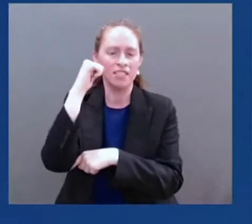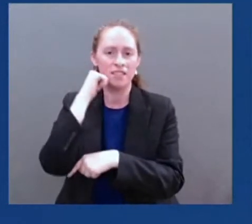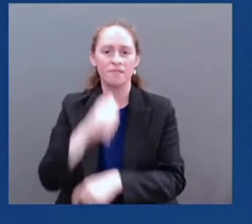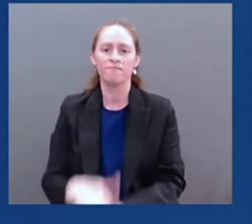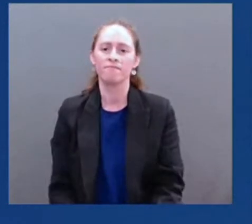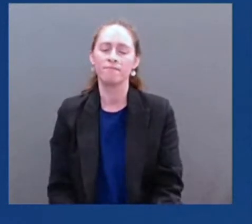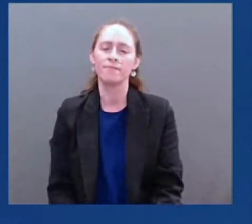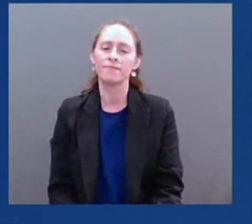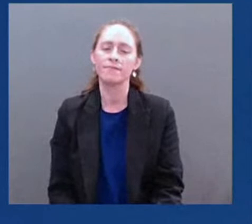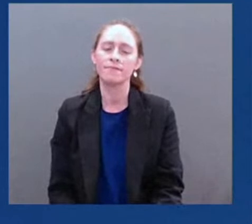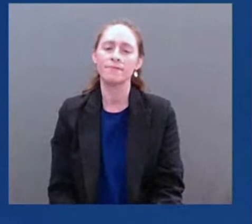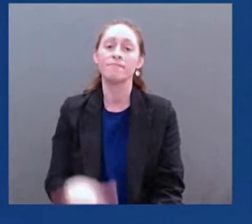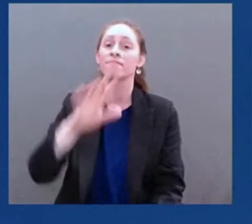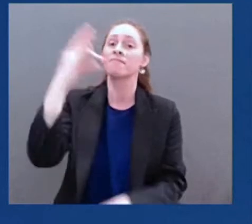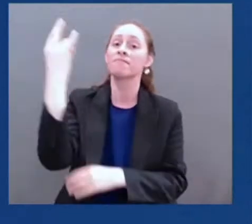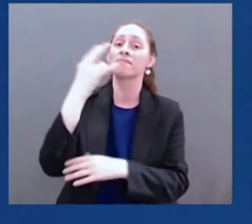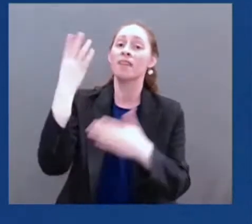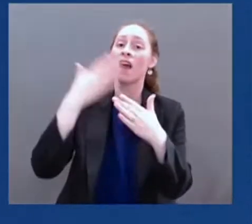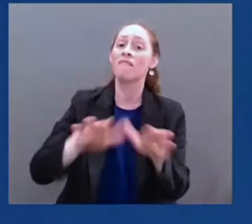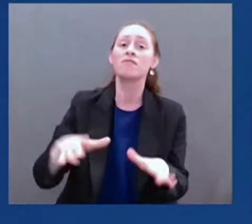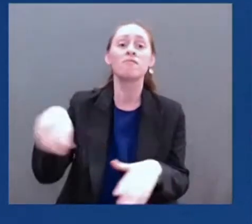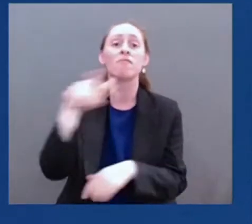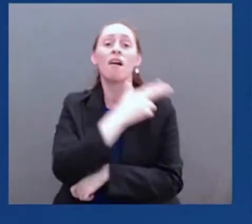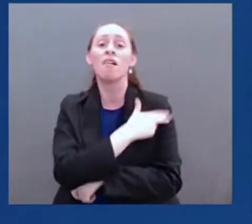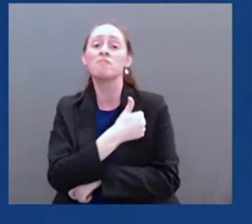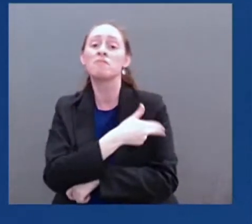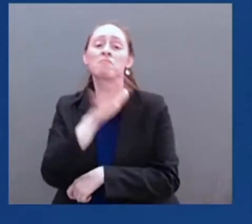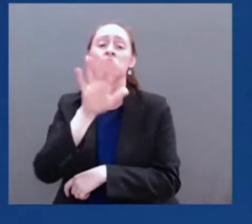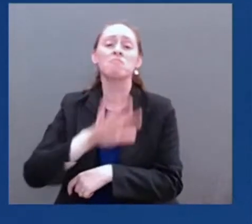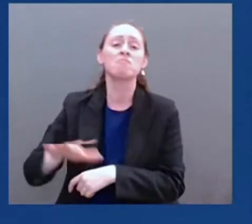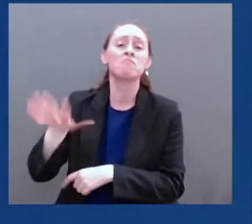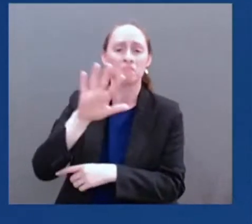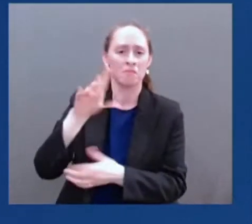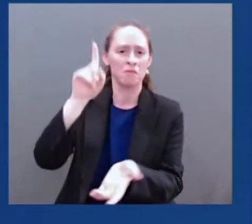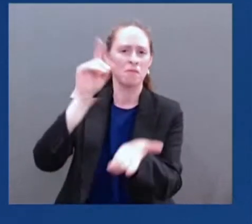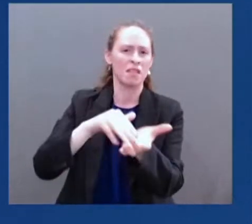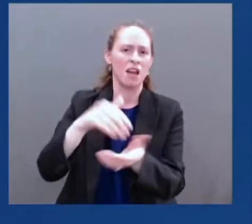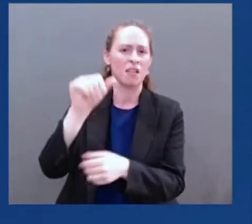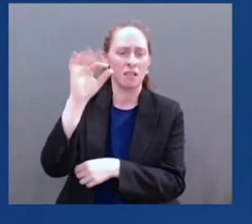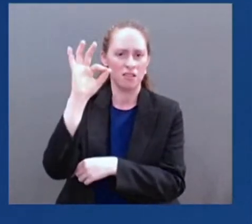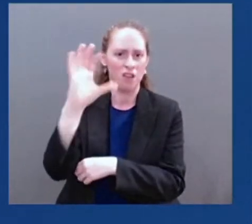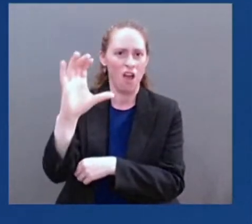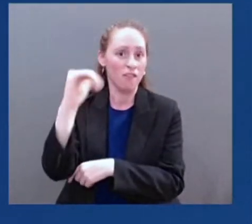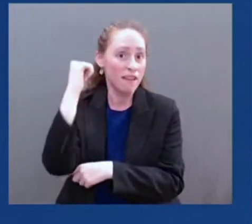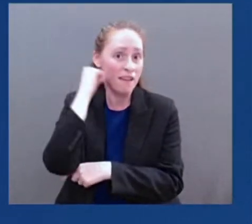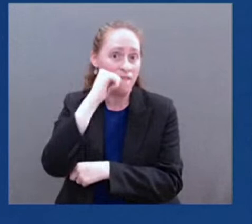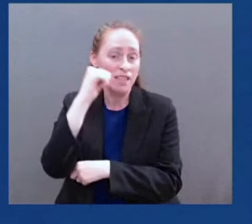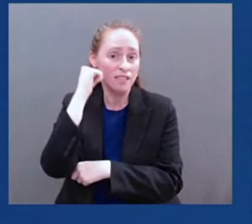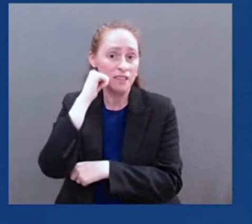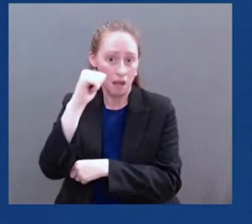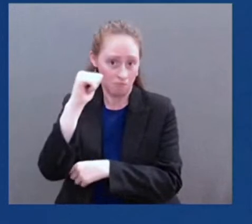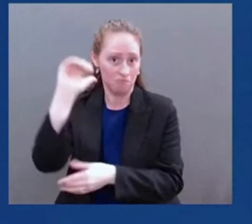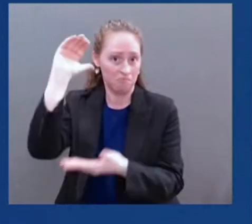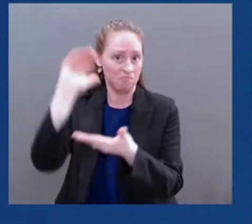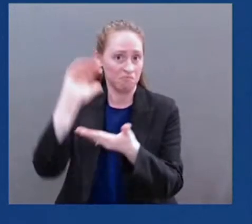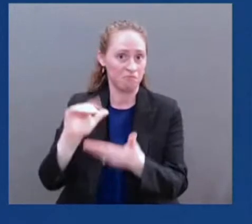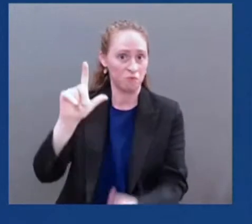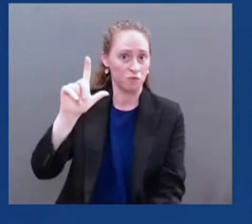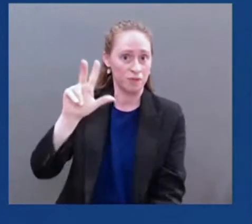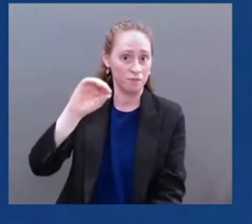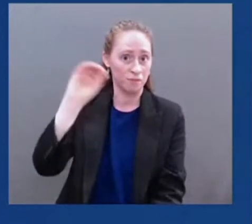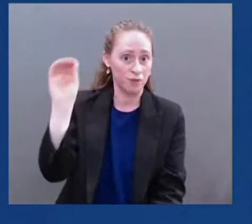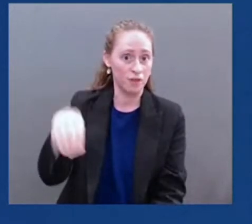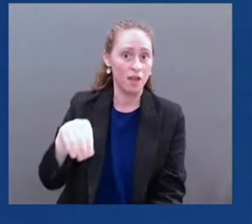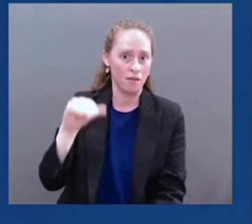hospital admissions is about 1,900 per day, a decrease of about 23% over the previous week. And the